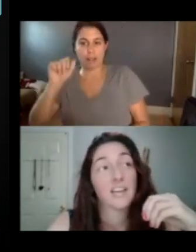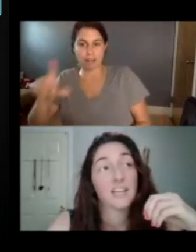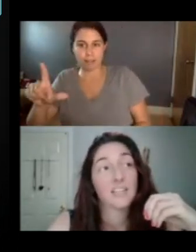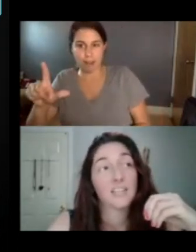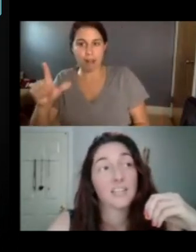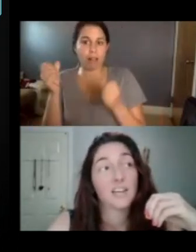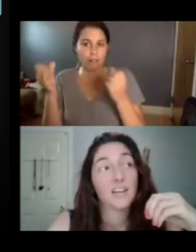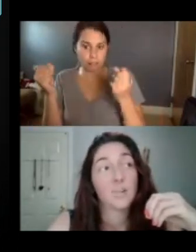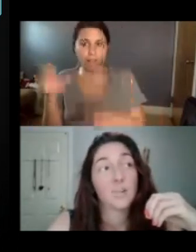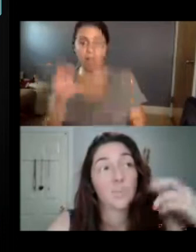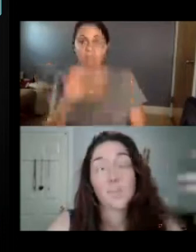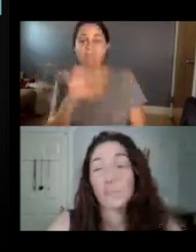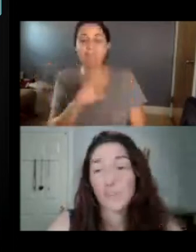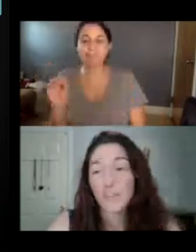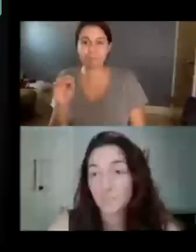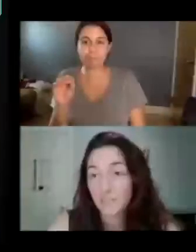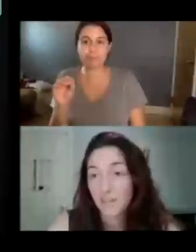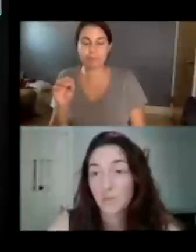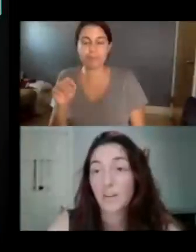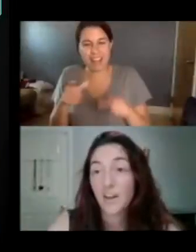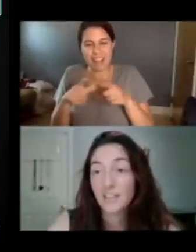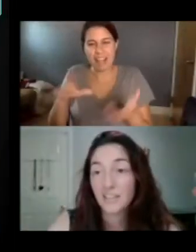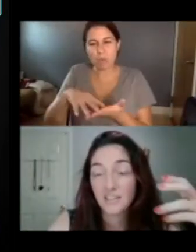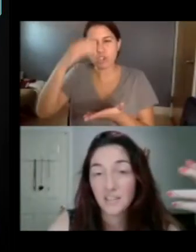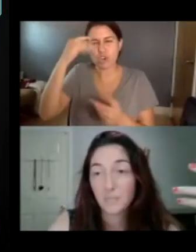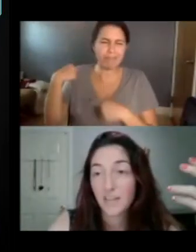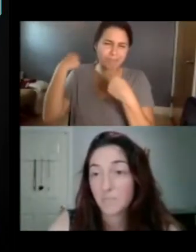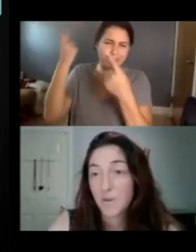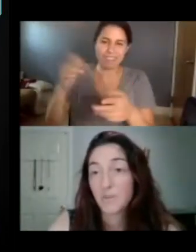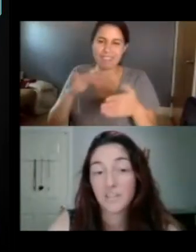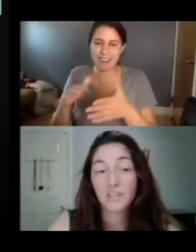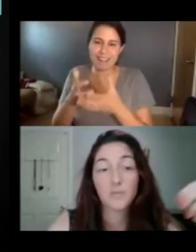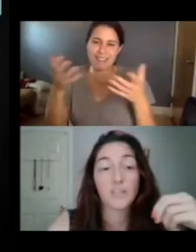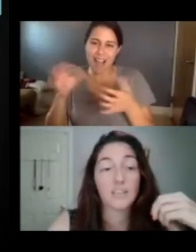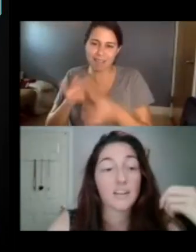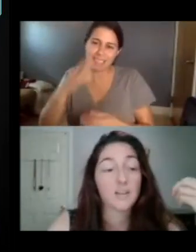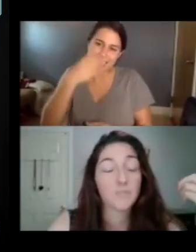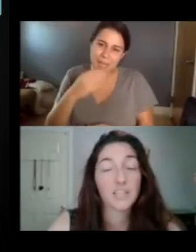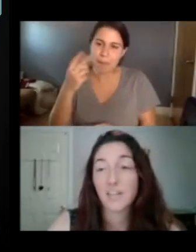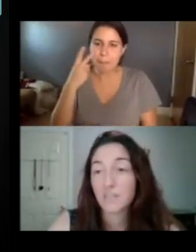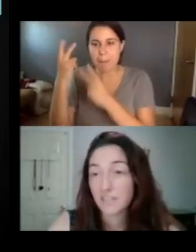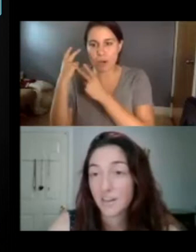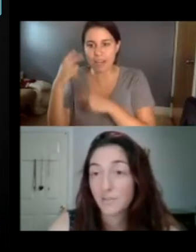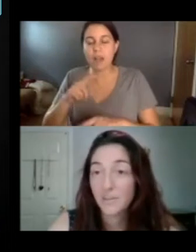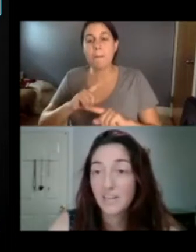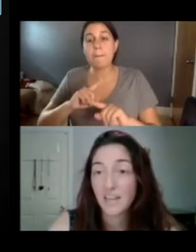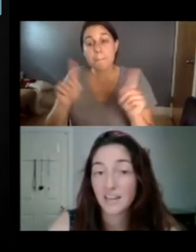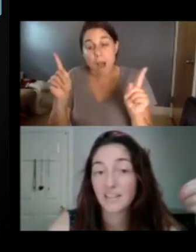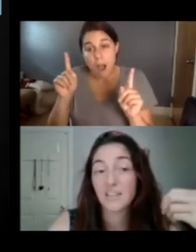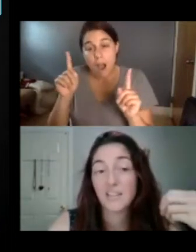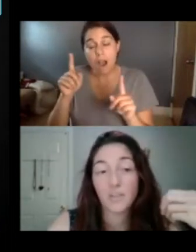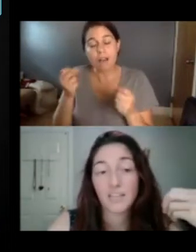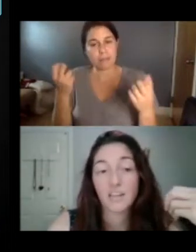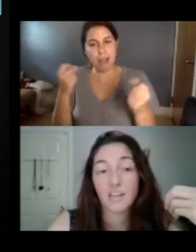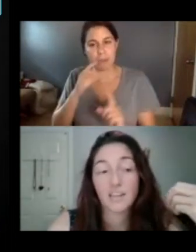Language? And language learning has been studied quite a lot in the sleep and memory literature, but sign language is kind of unique in